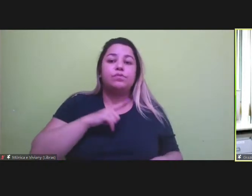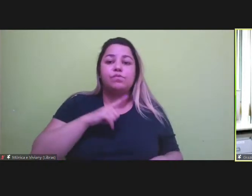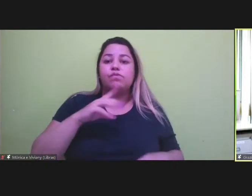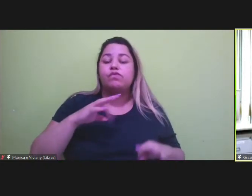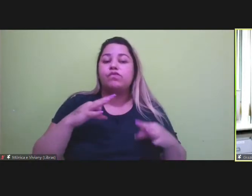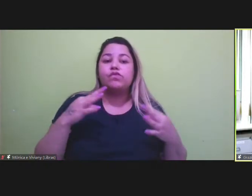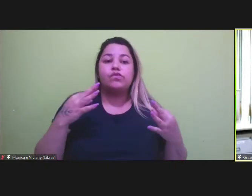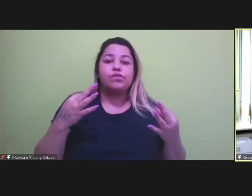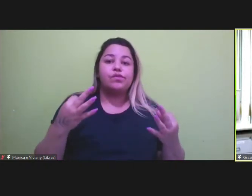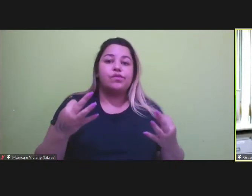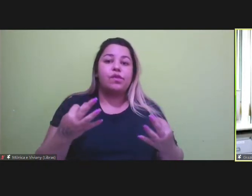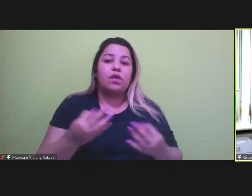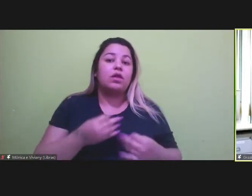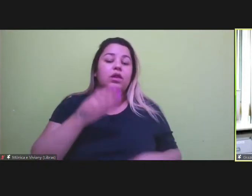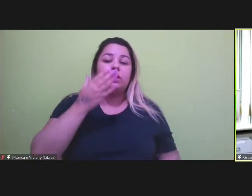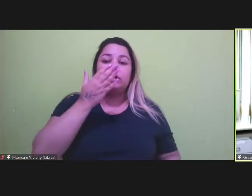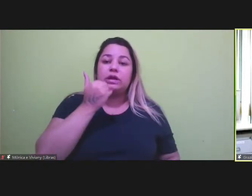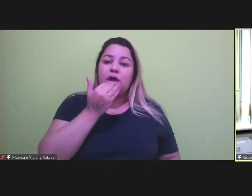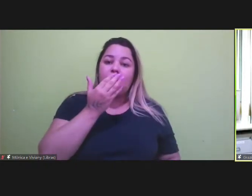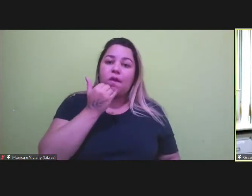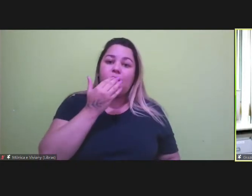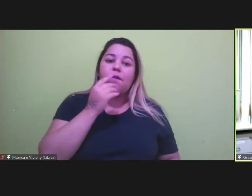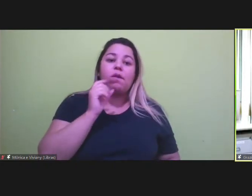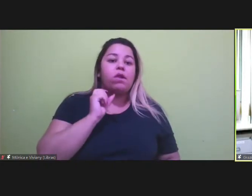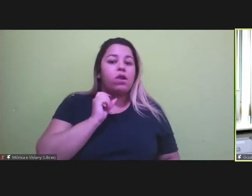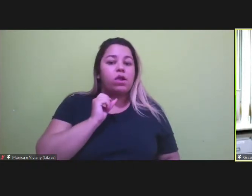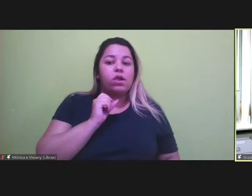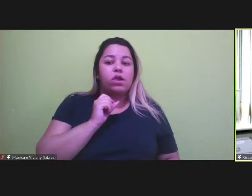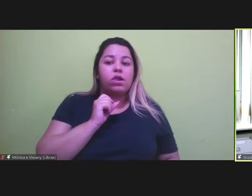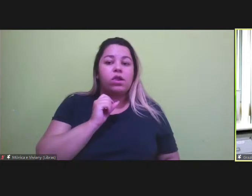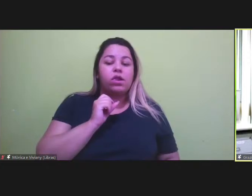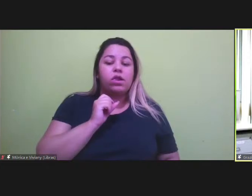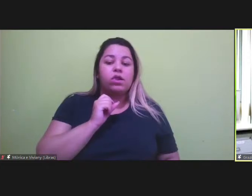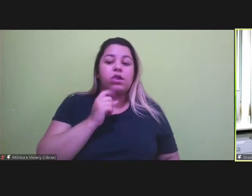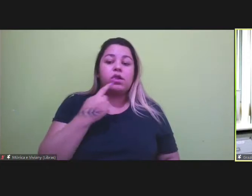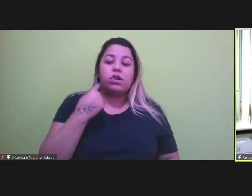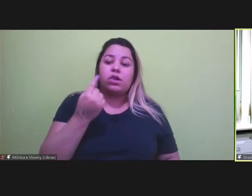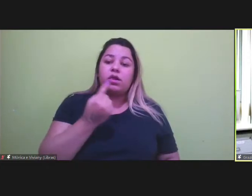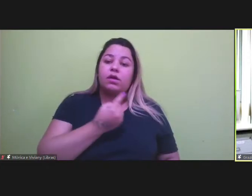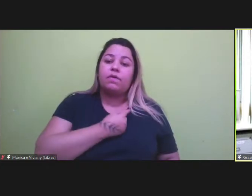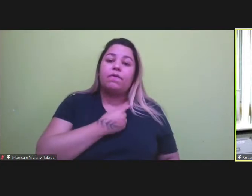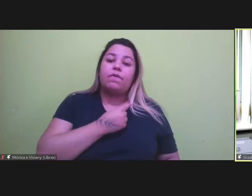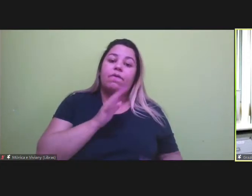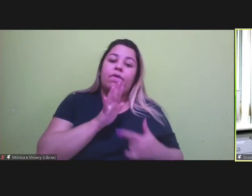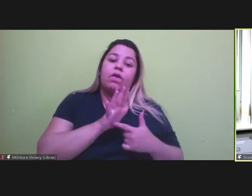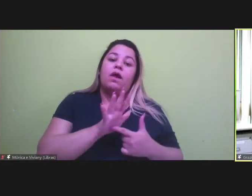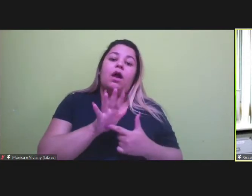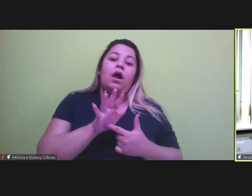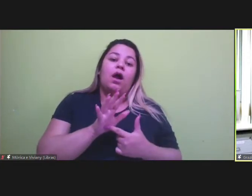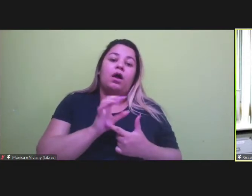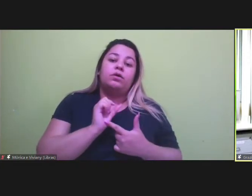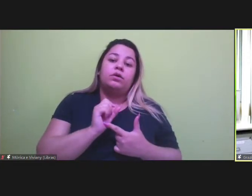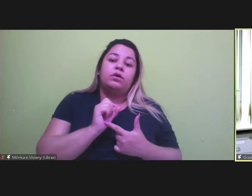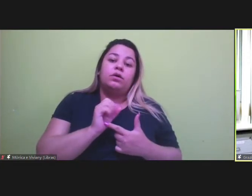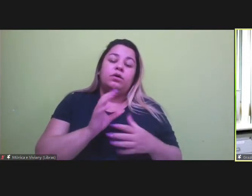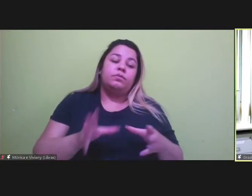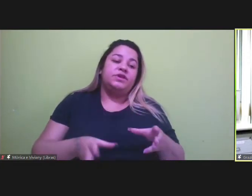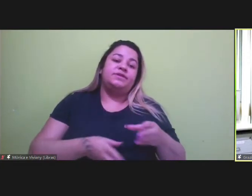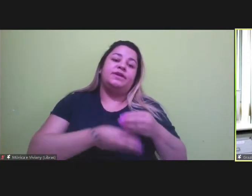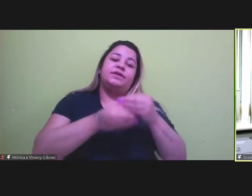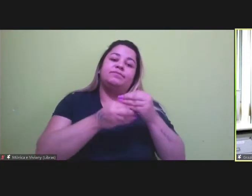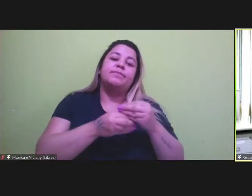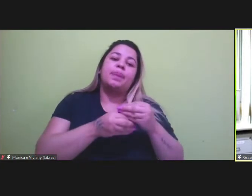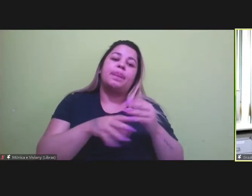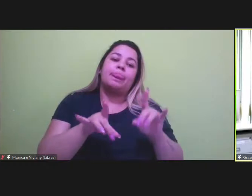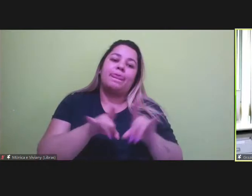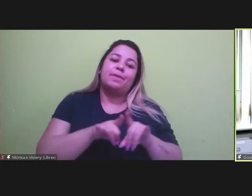habits as a whole, and also thinking about the food and nutrition, we bring this issue of how